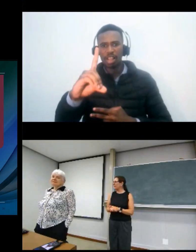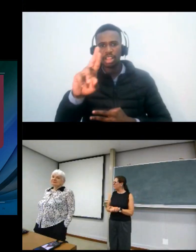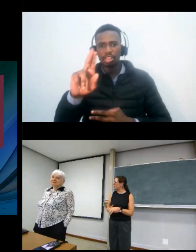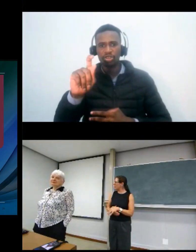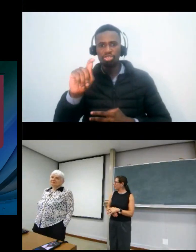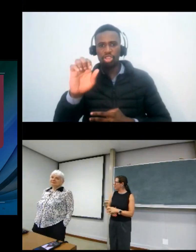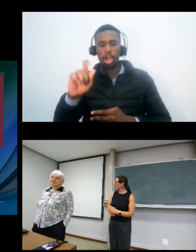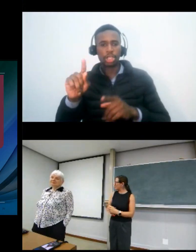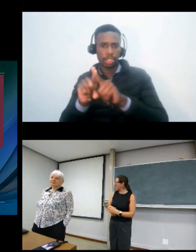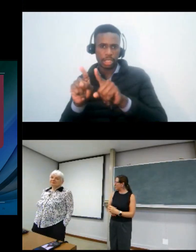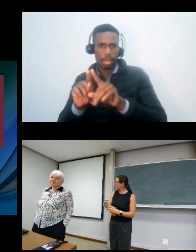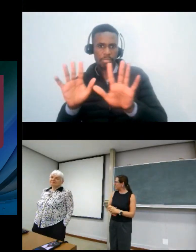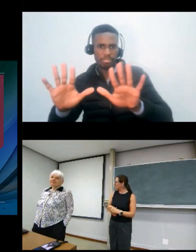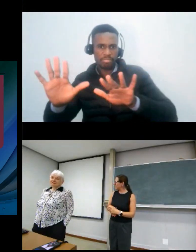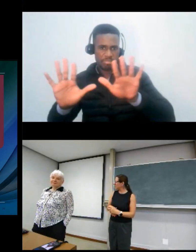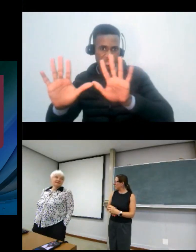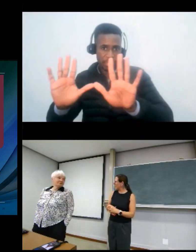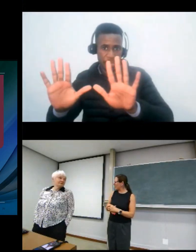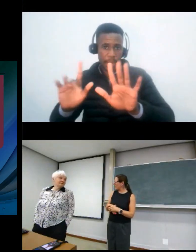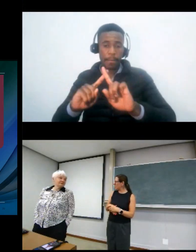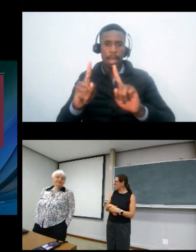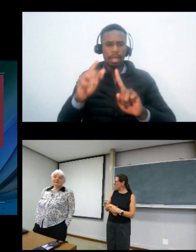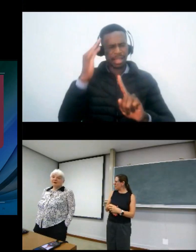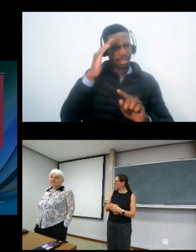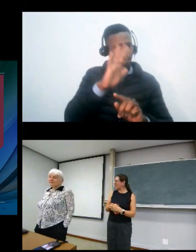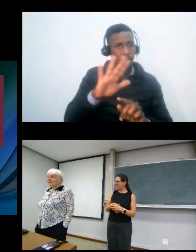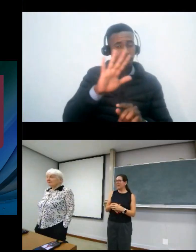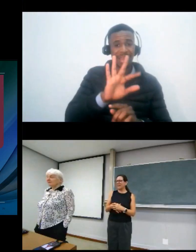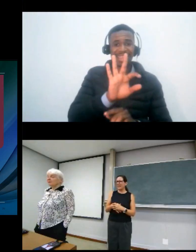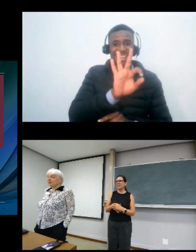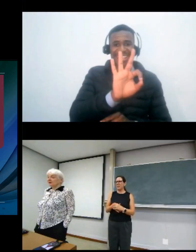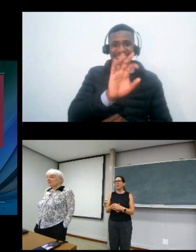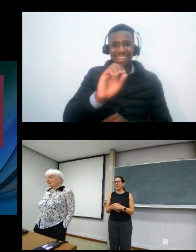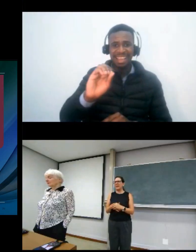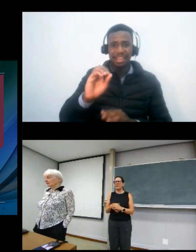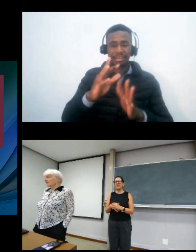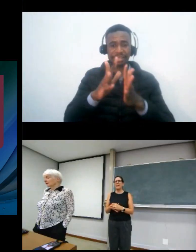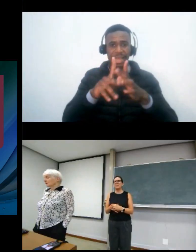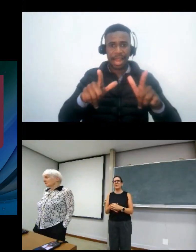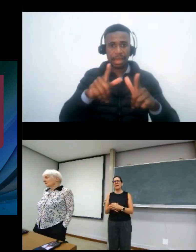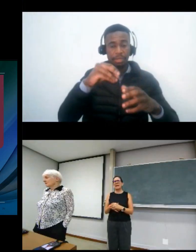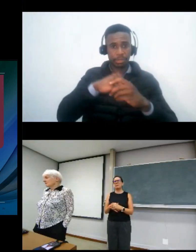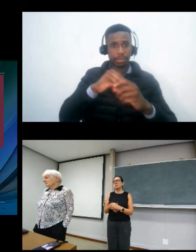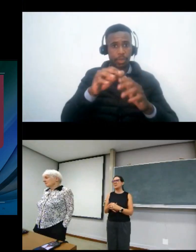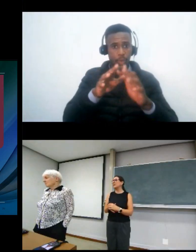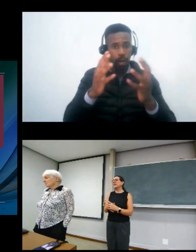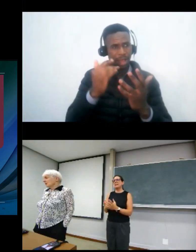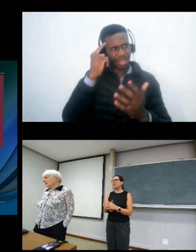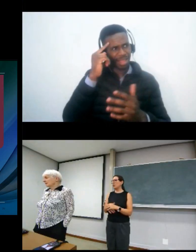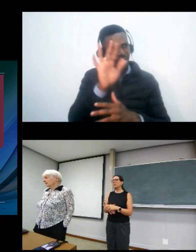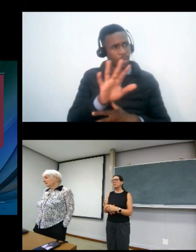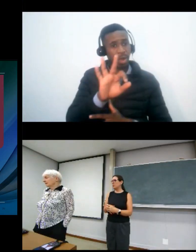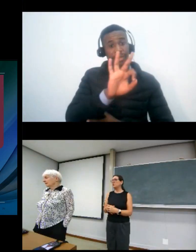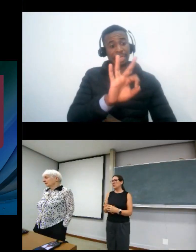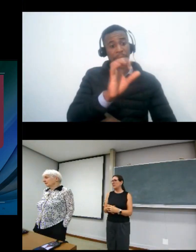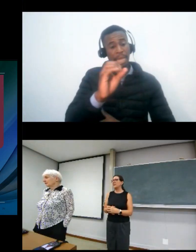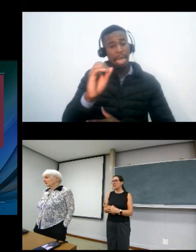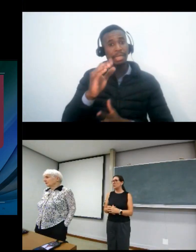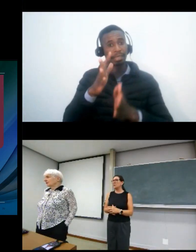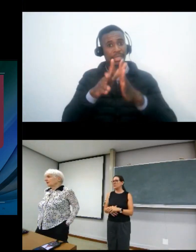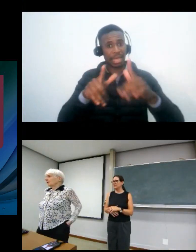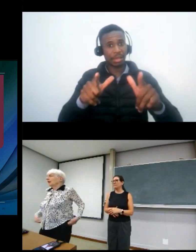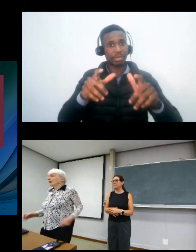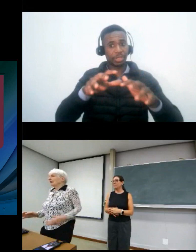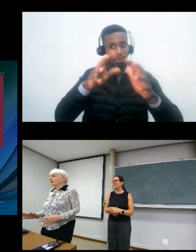majority of approximately 300 sign languages in the world, I think it's around 300 sign languages, they're not